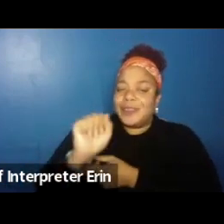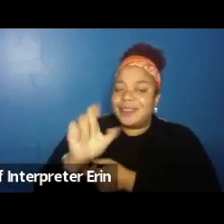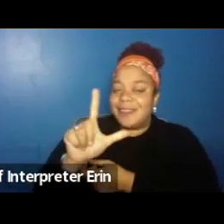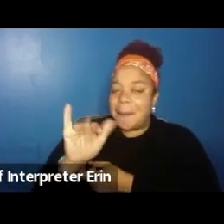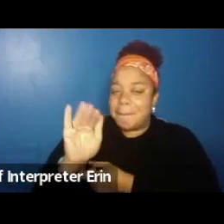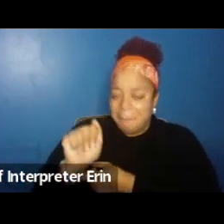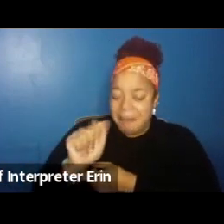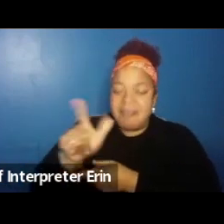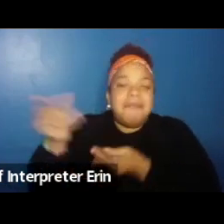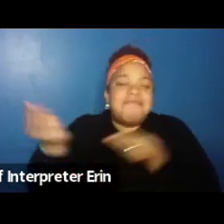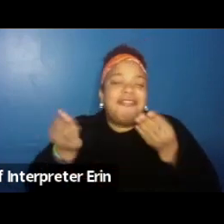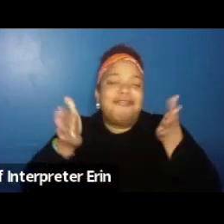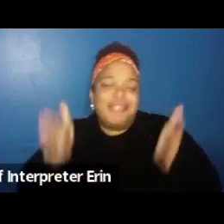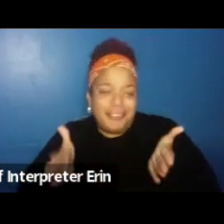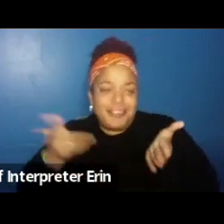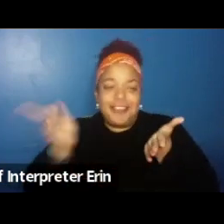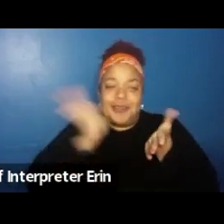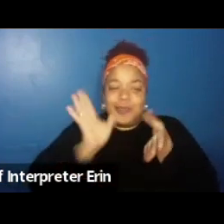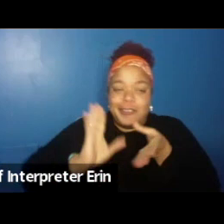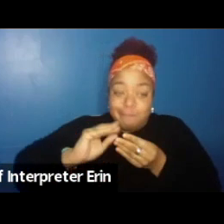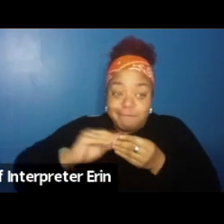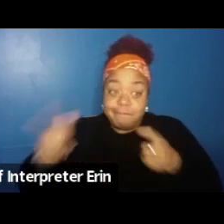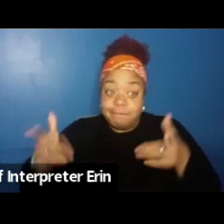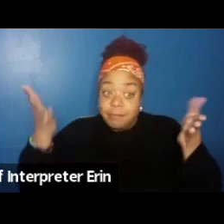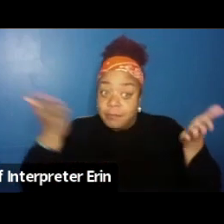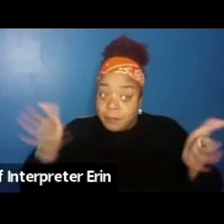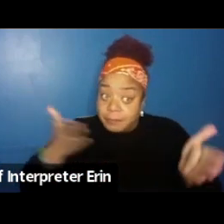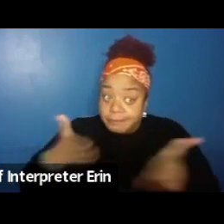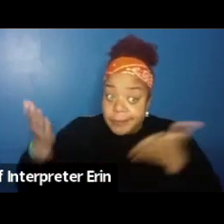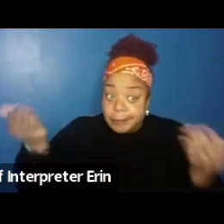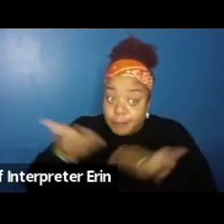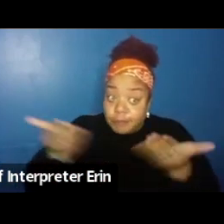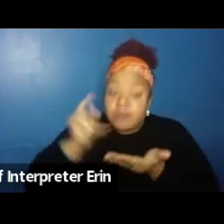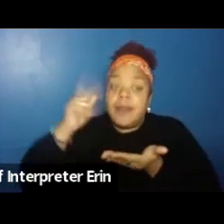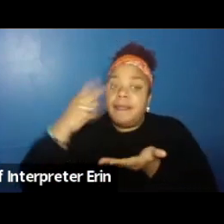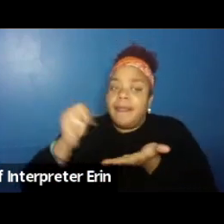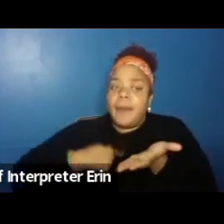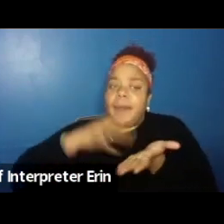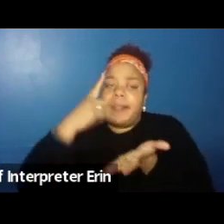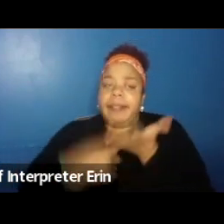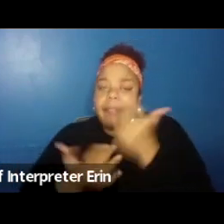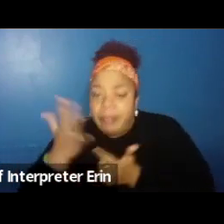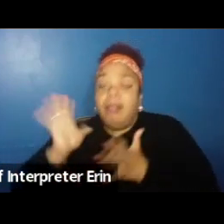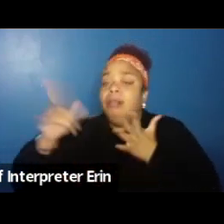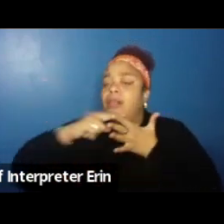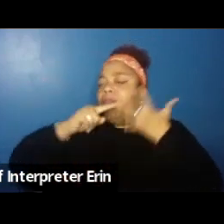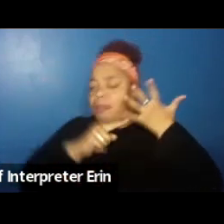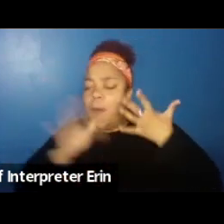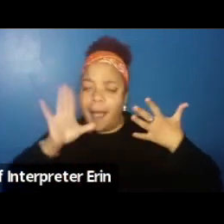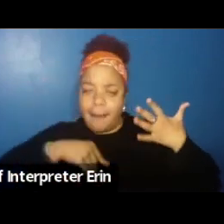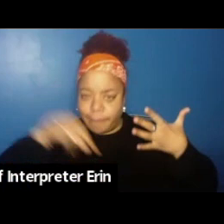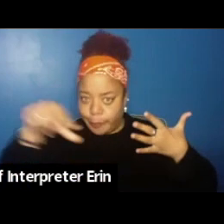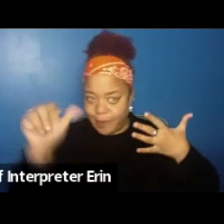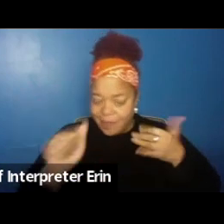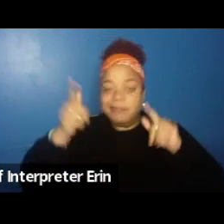our panelists, and then we will go into a discussion and a Q&A. So with that, it is my honor to introduce you all